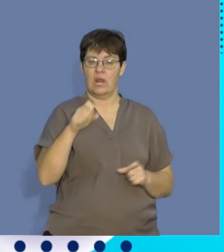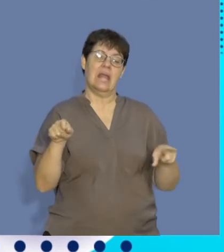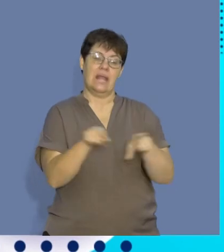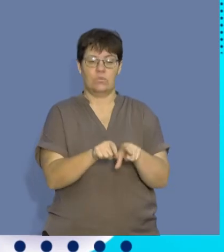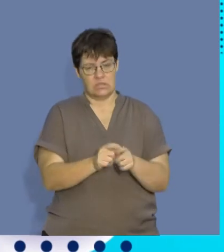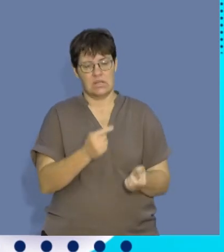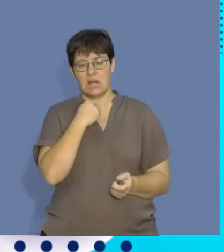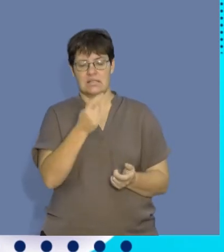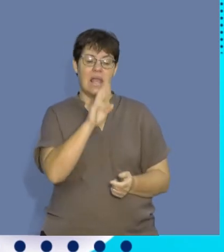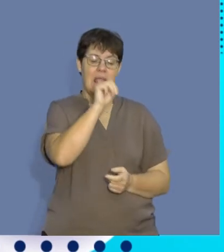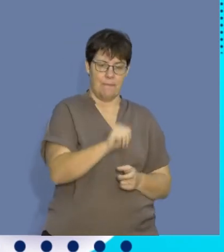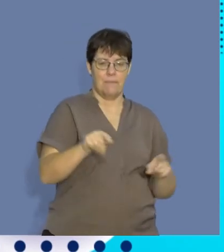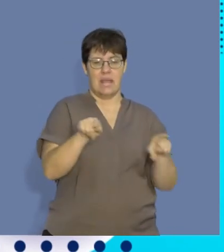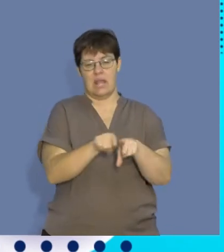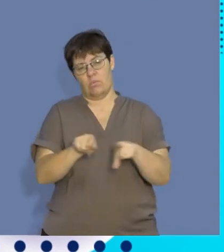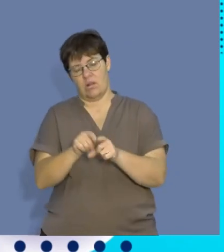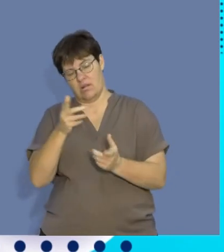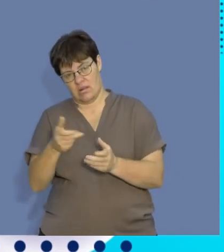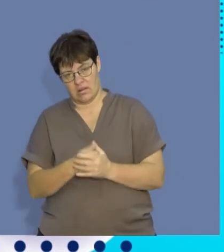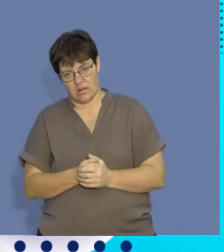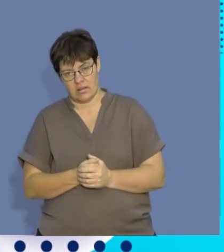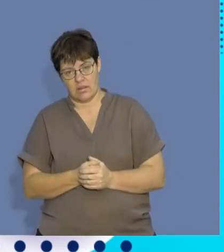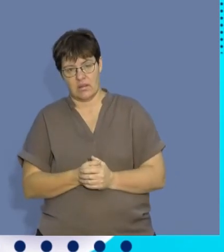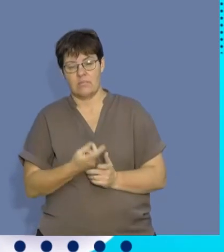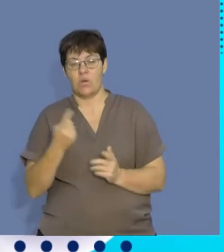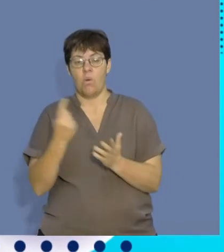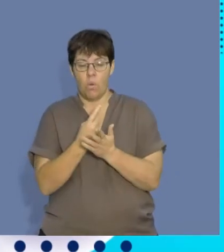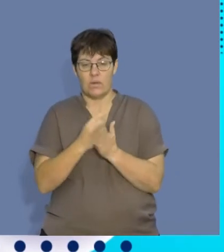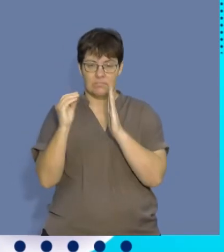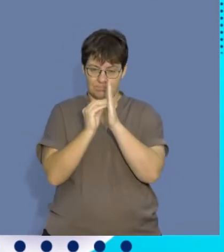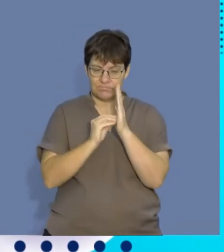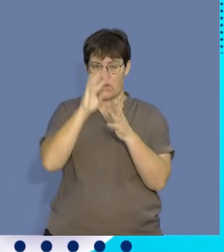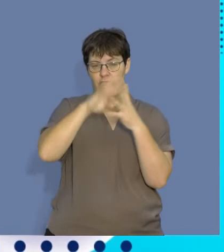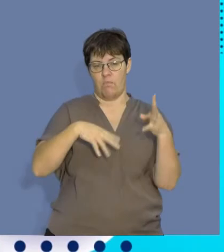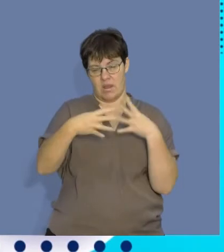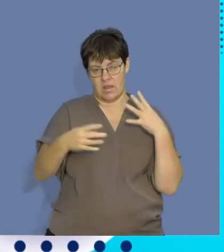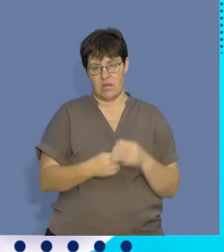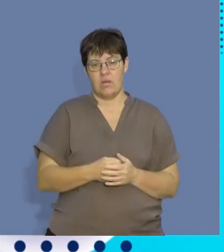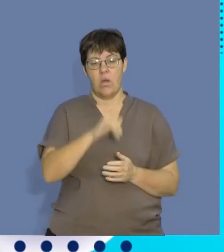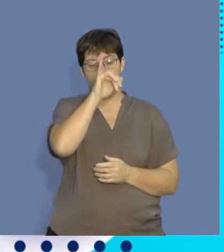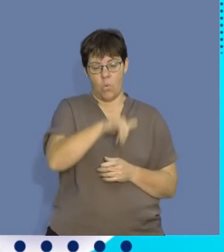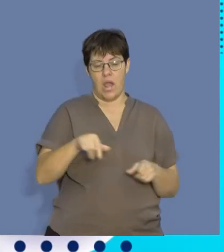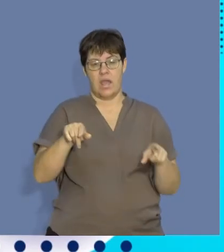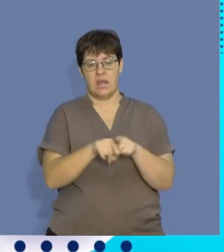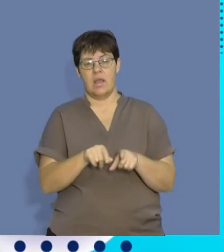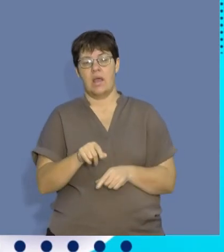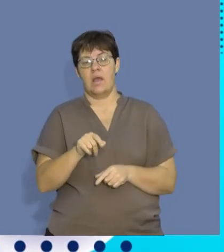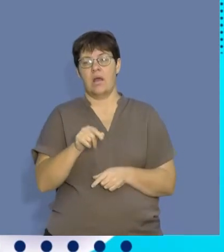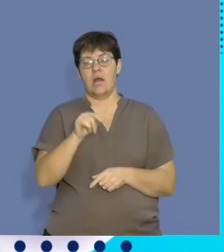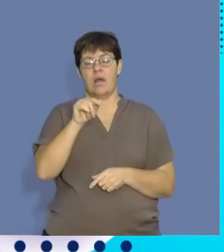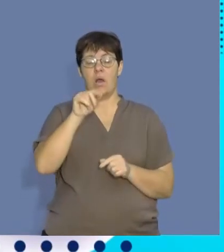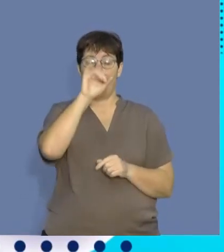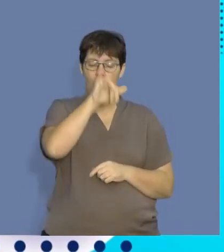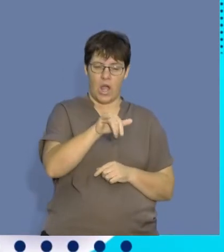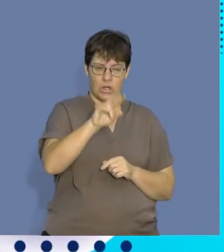gradient is equals to. No, you can just say m is equals to, and then always write down the formula, please. y2 minus